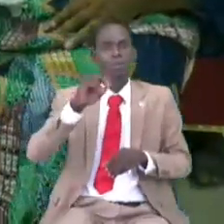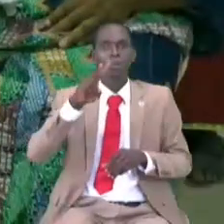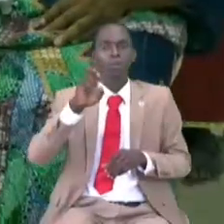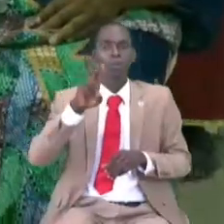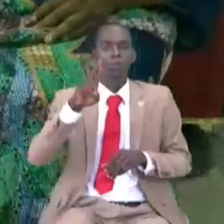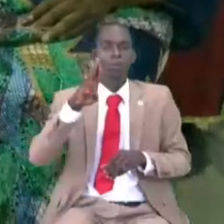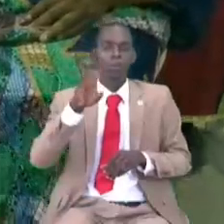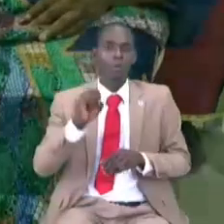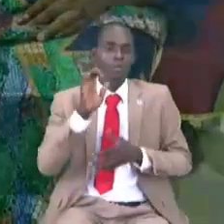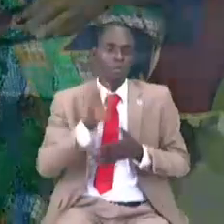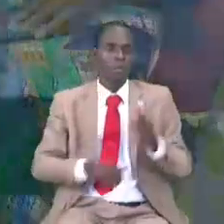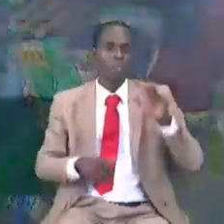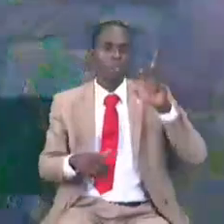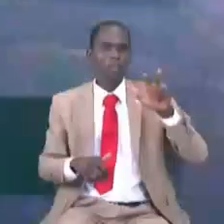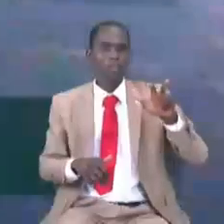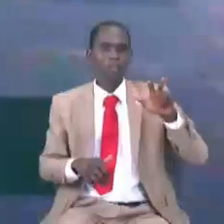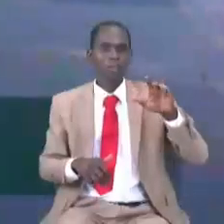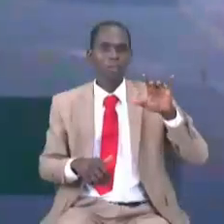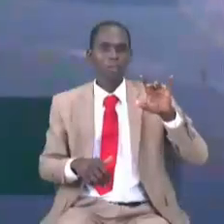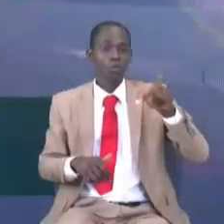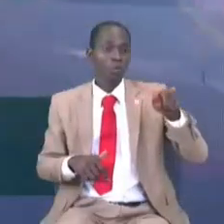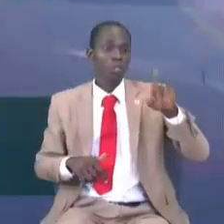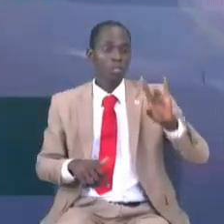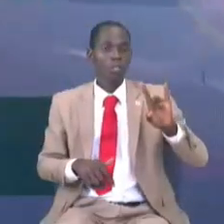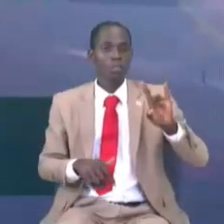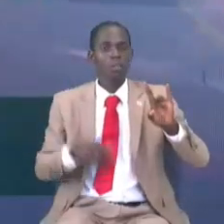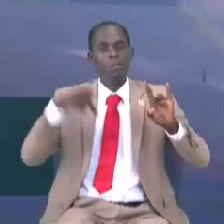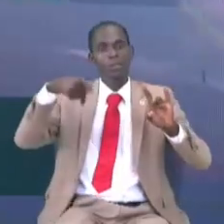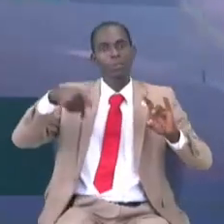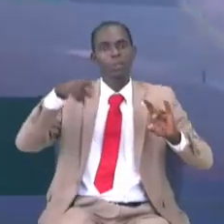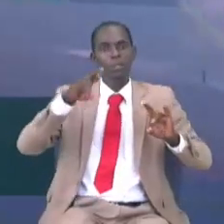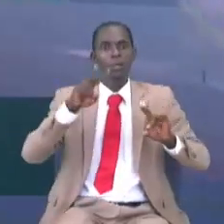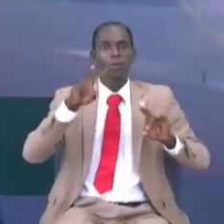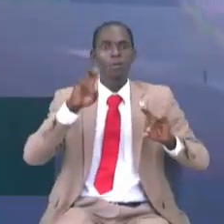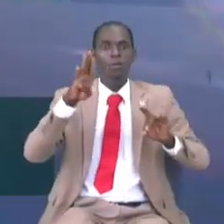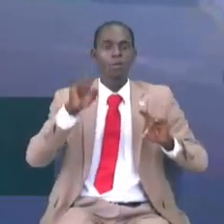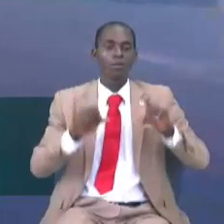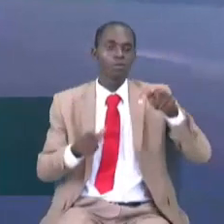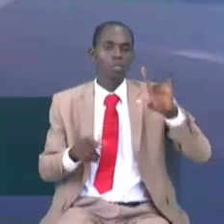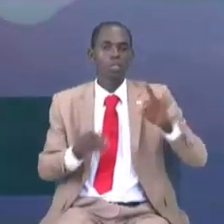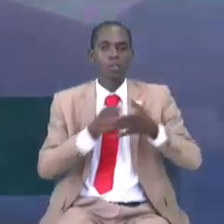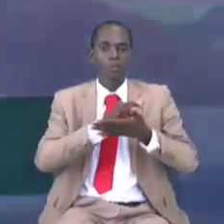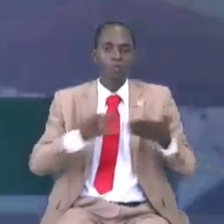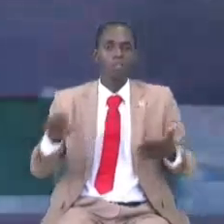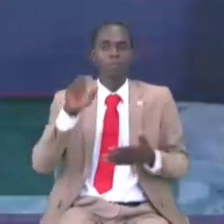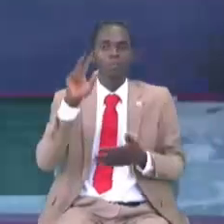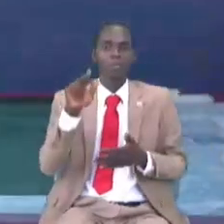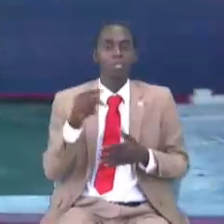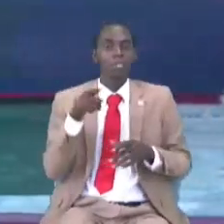verse 13. He that covereth his sins shall not prosper. What if Nineveh